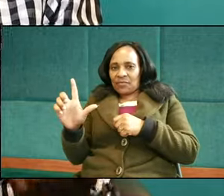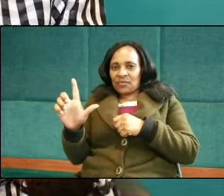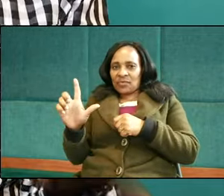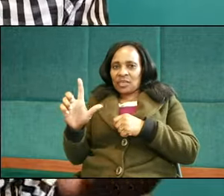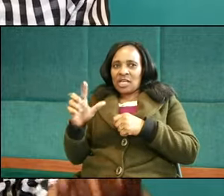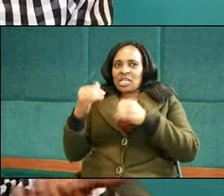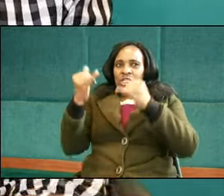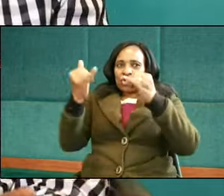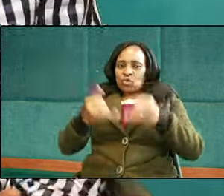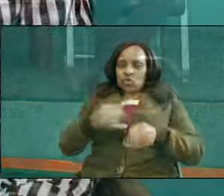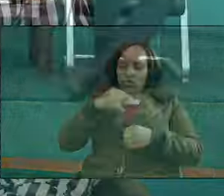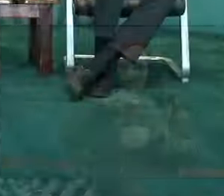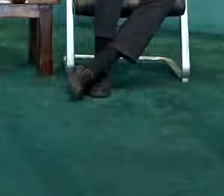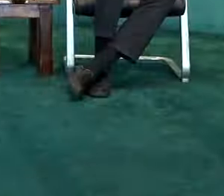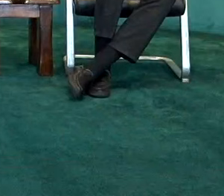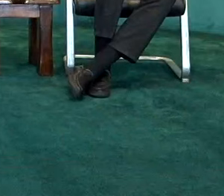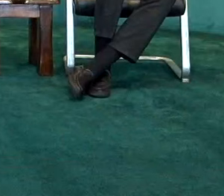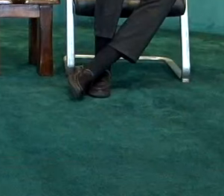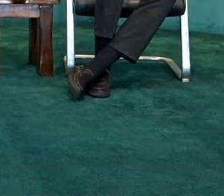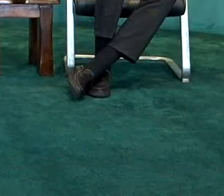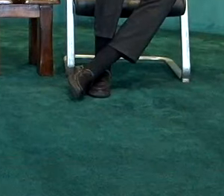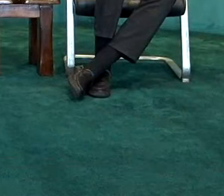Please introduce yourself.